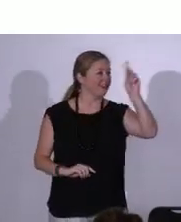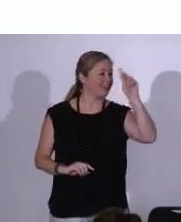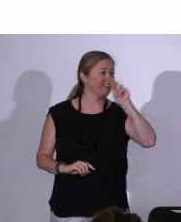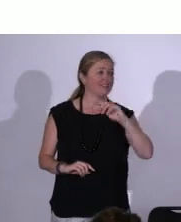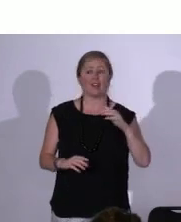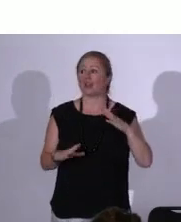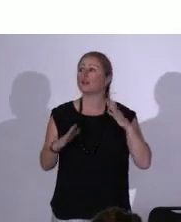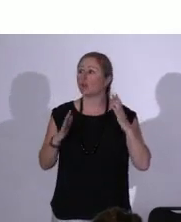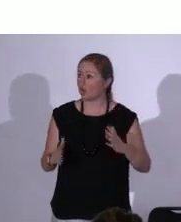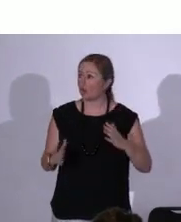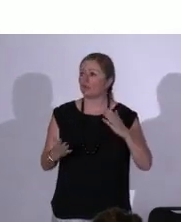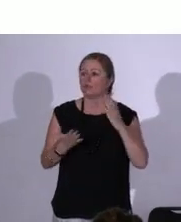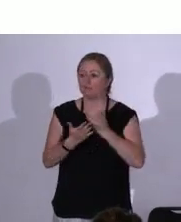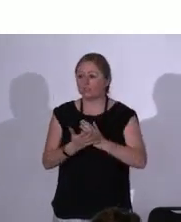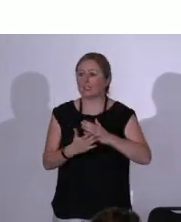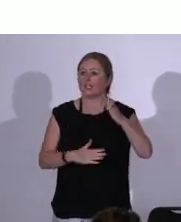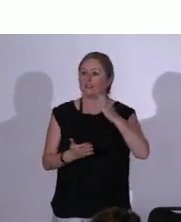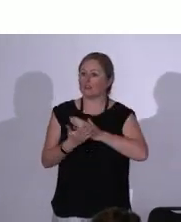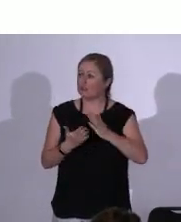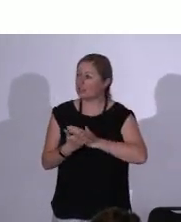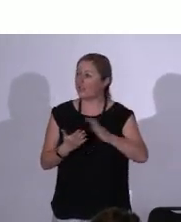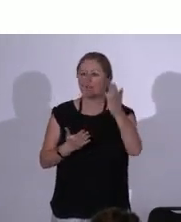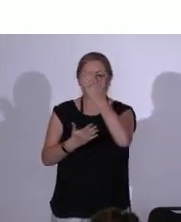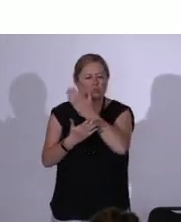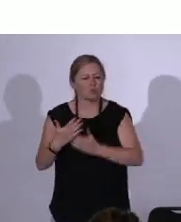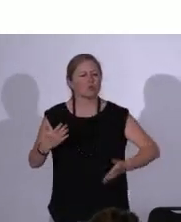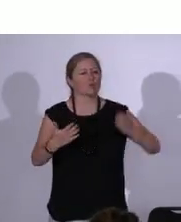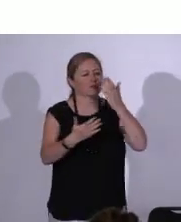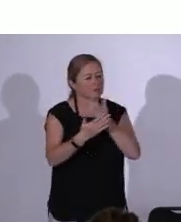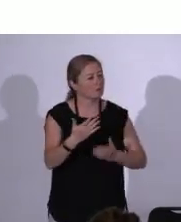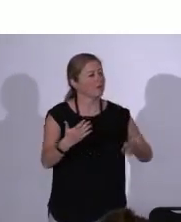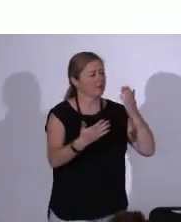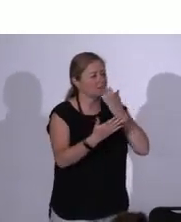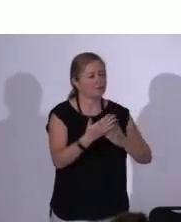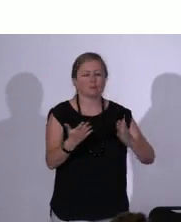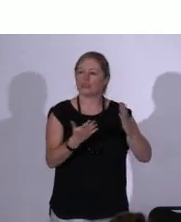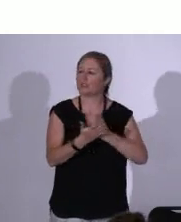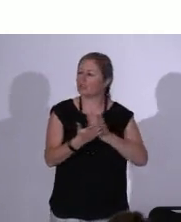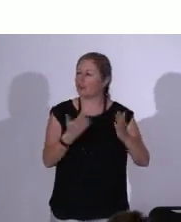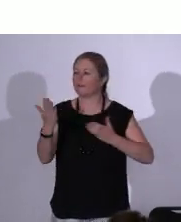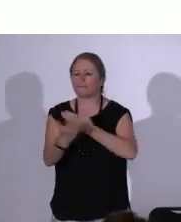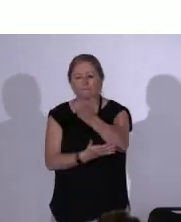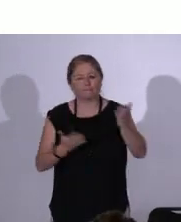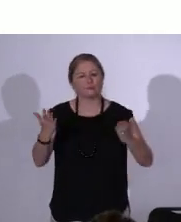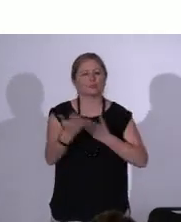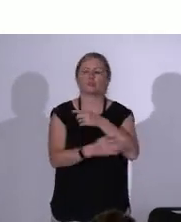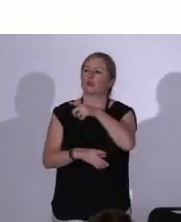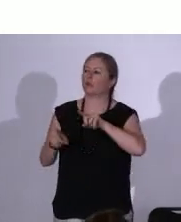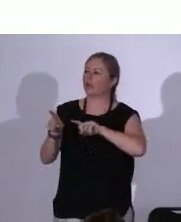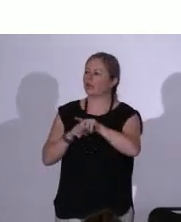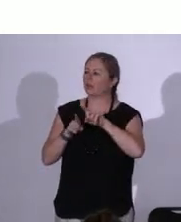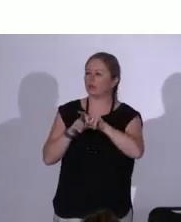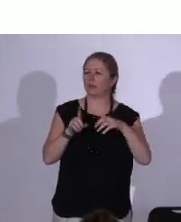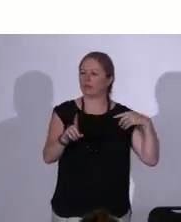chunk of it is sharing resources. It's sharing those stories, and it's sharing the things that you've learned over the last several